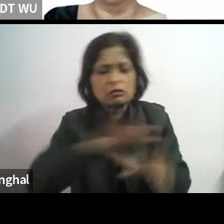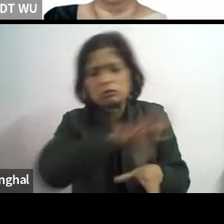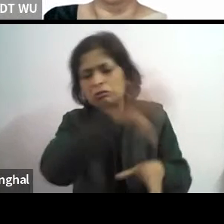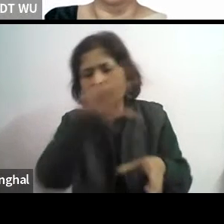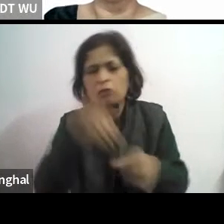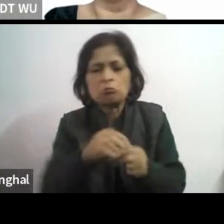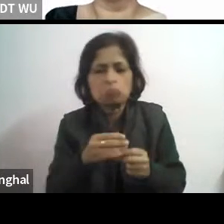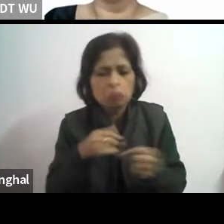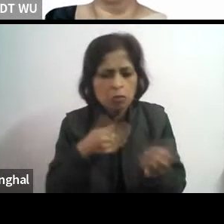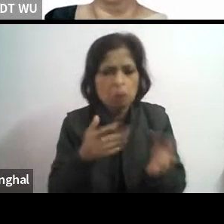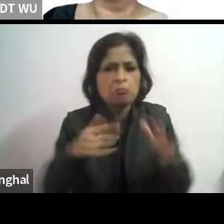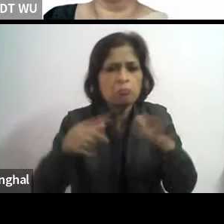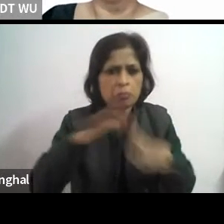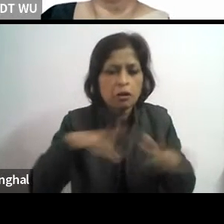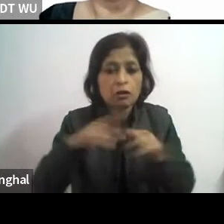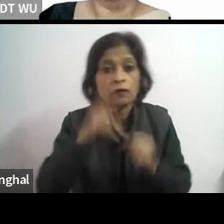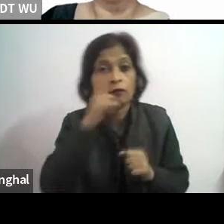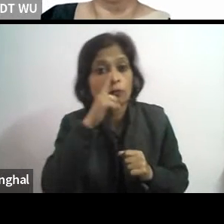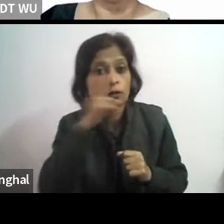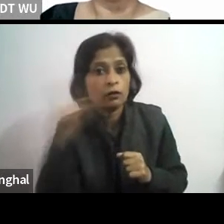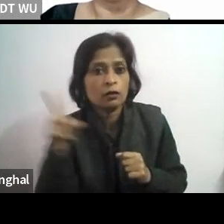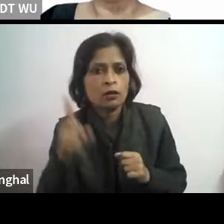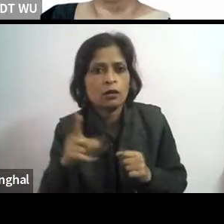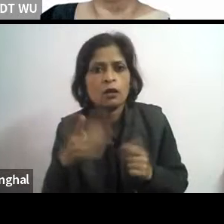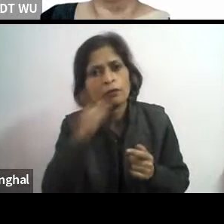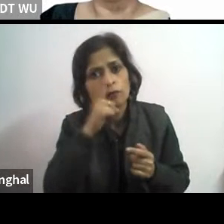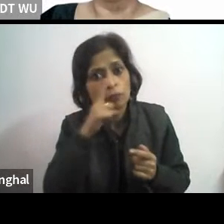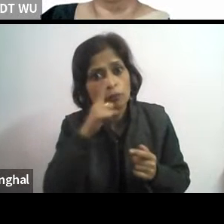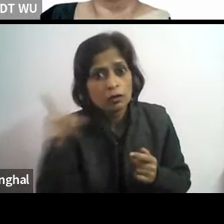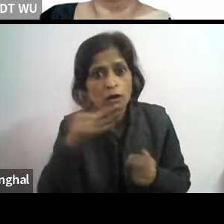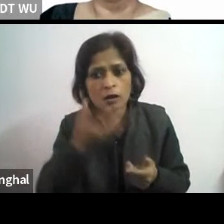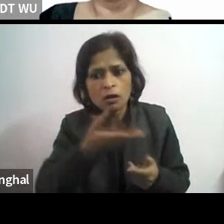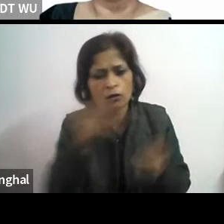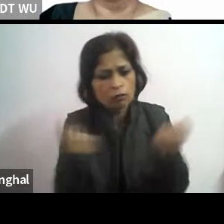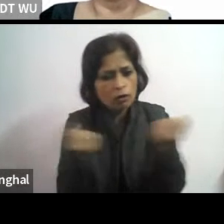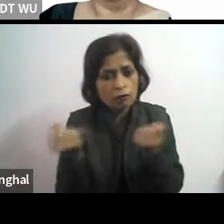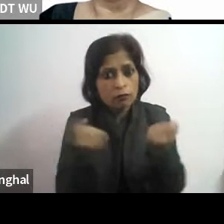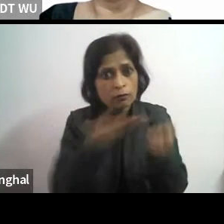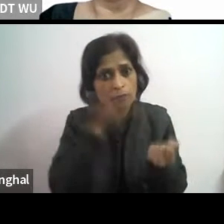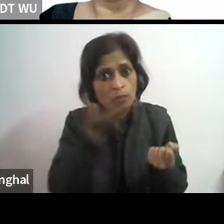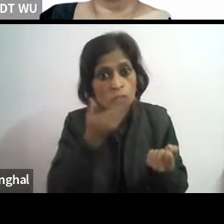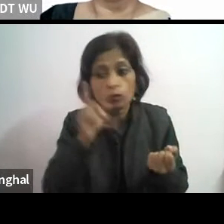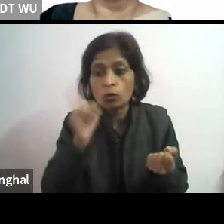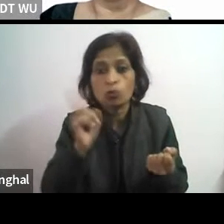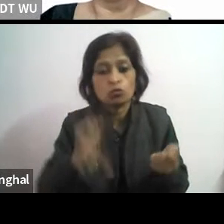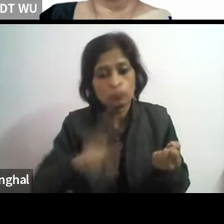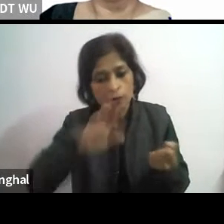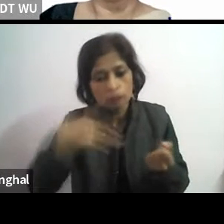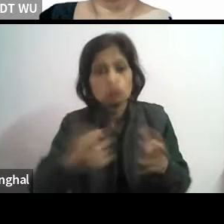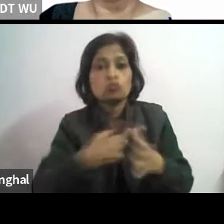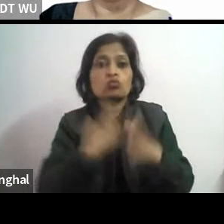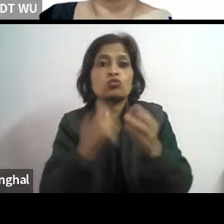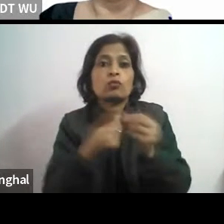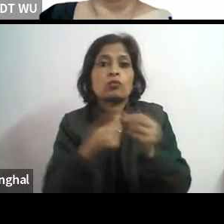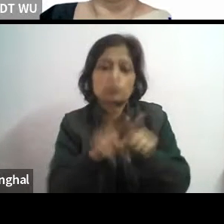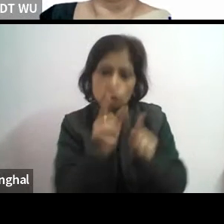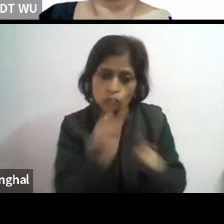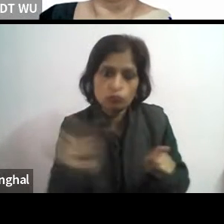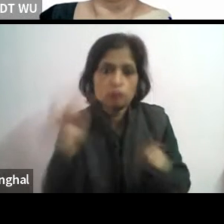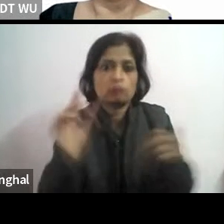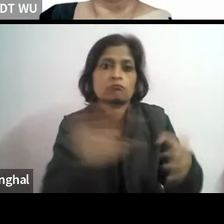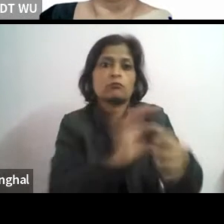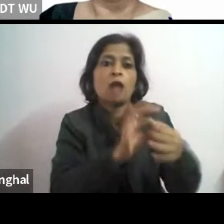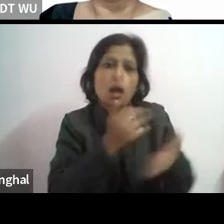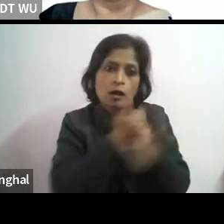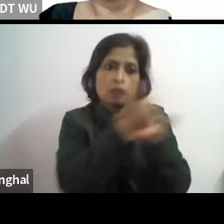of launching for the women. Not only that women would be taught driving, but there would be placement also from our university. So I think